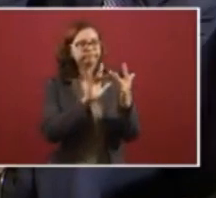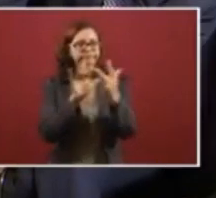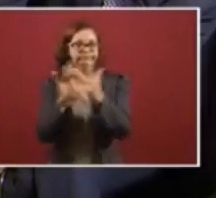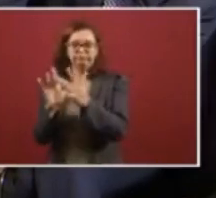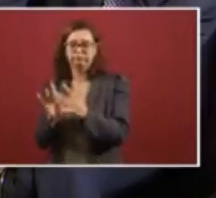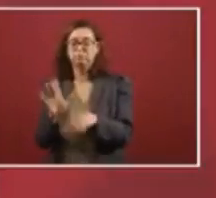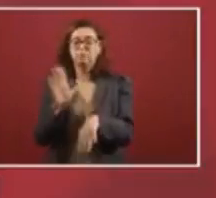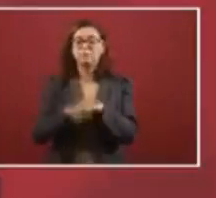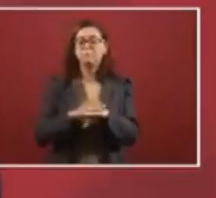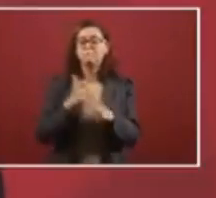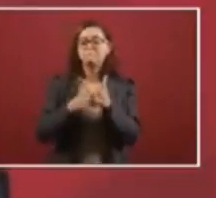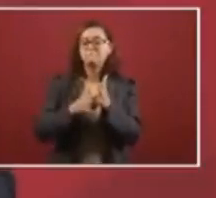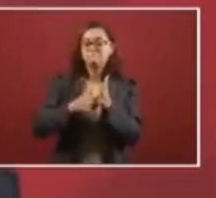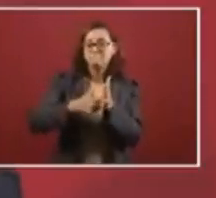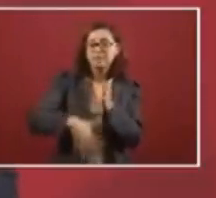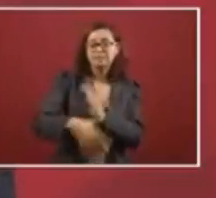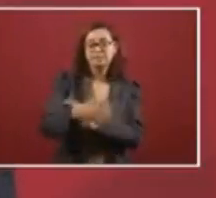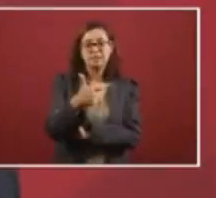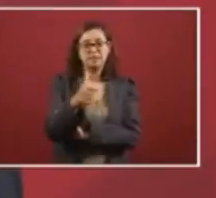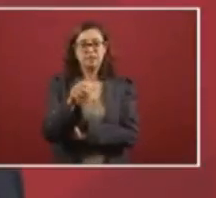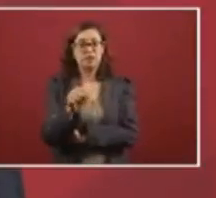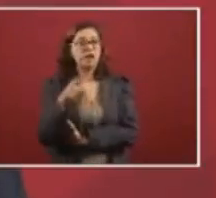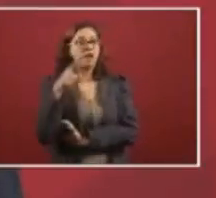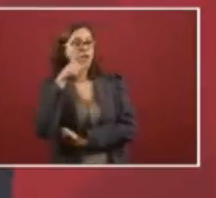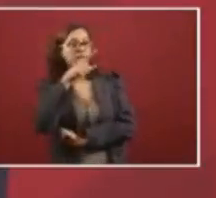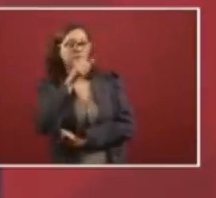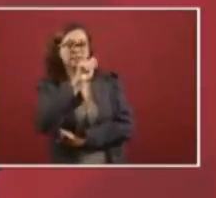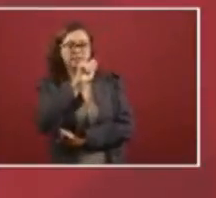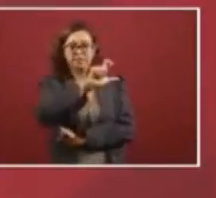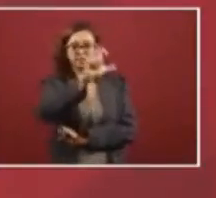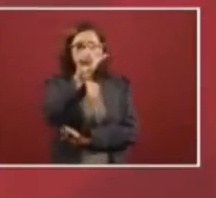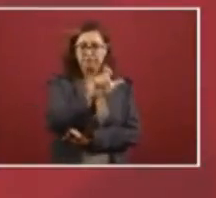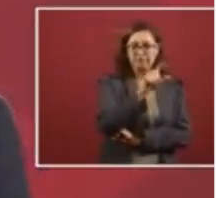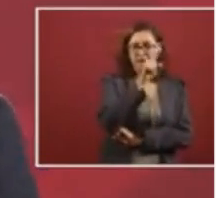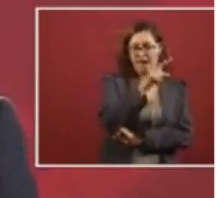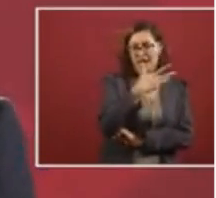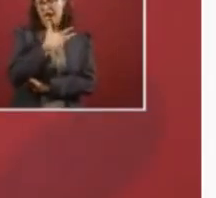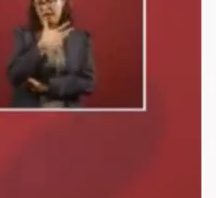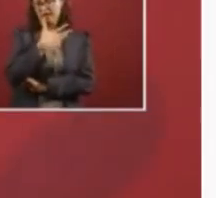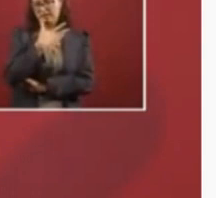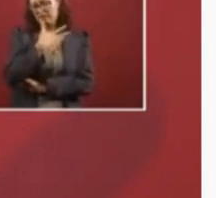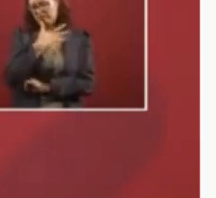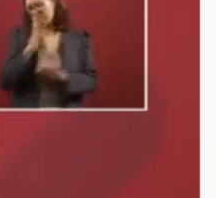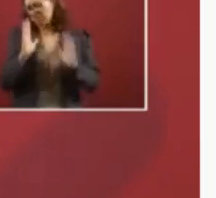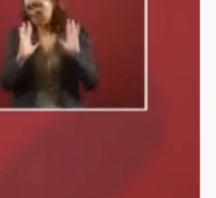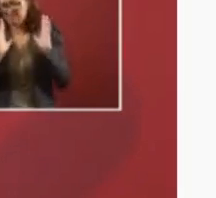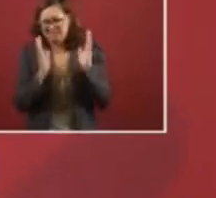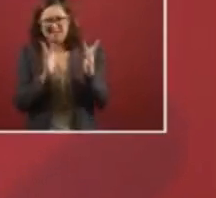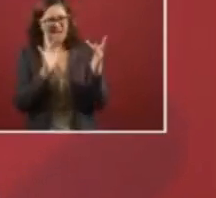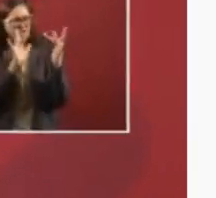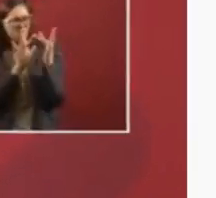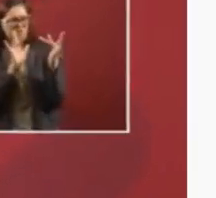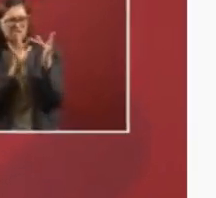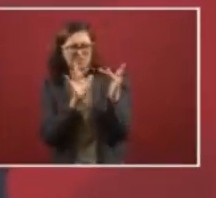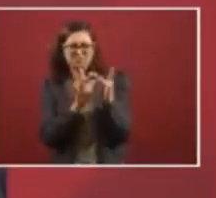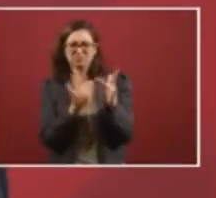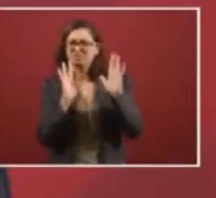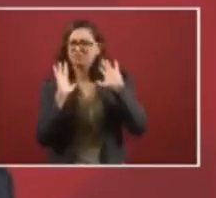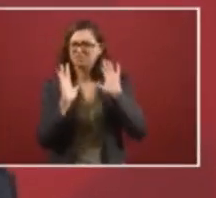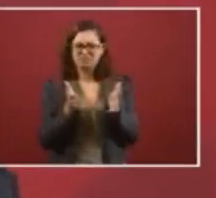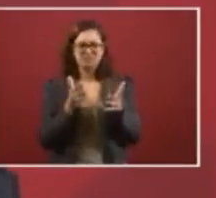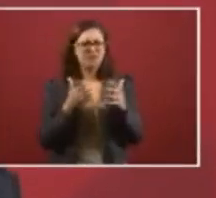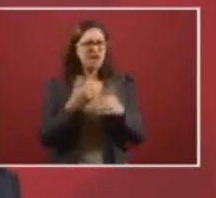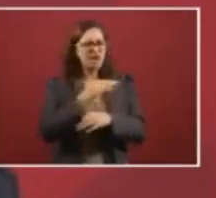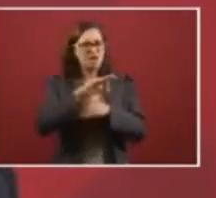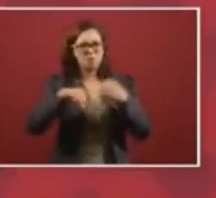is that we can access the cheapest place in the world, which